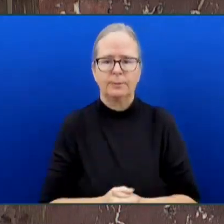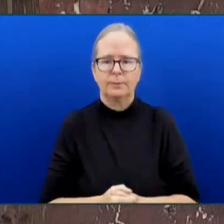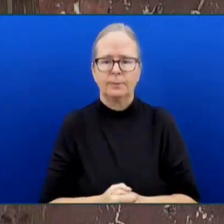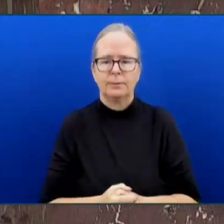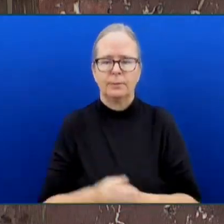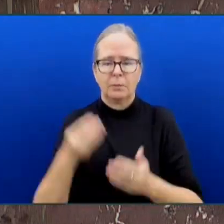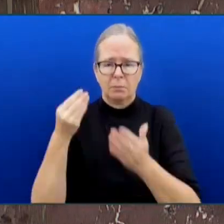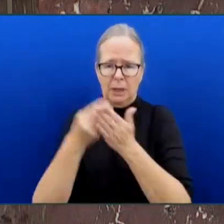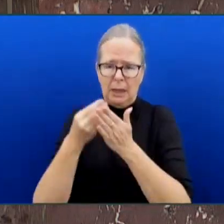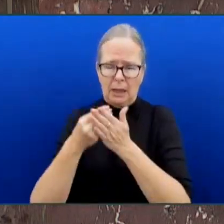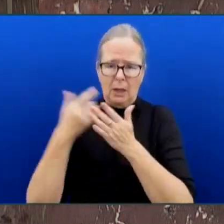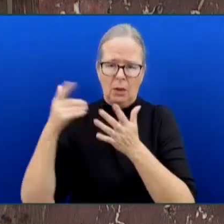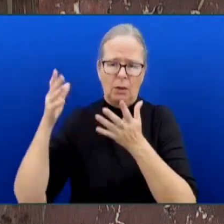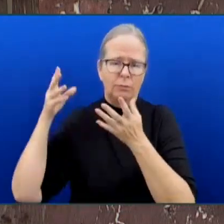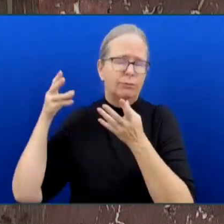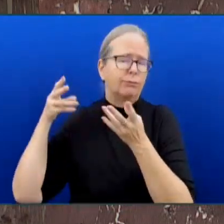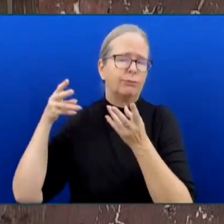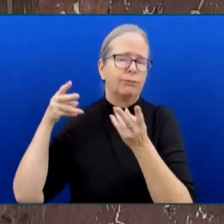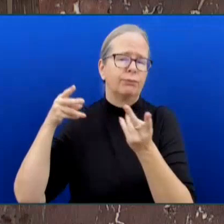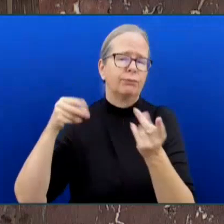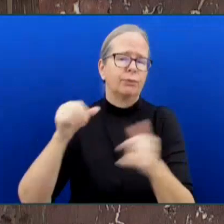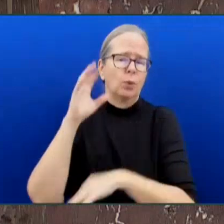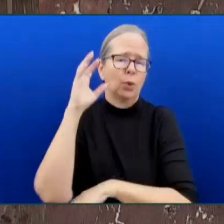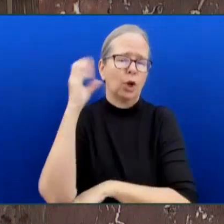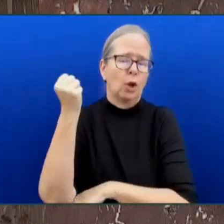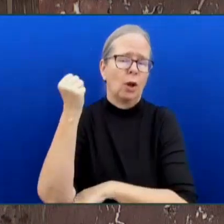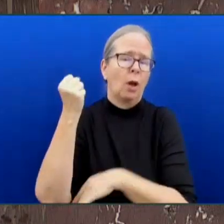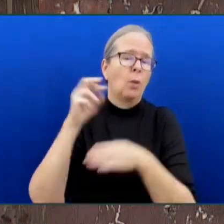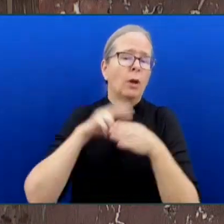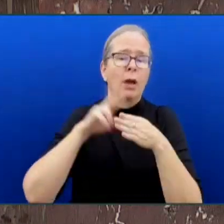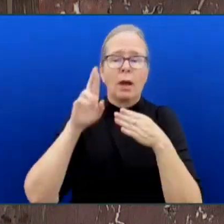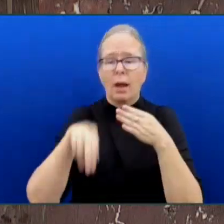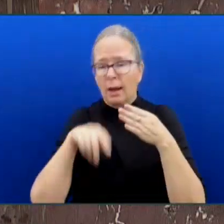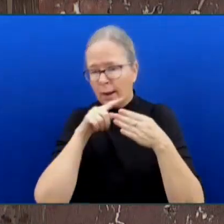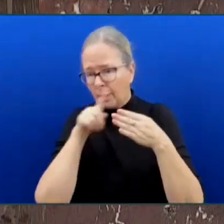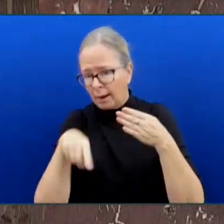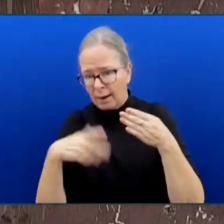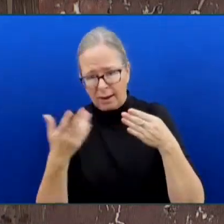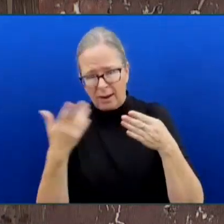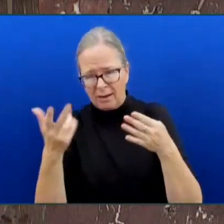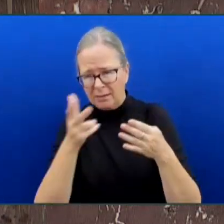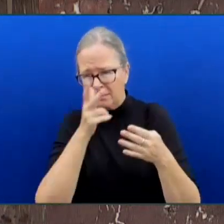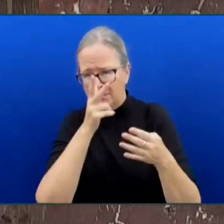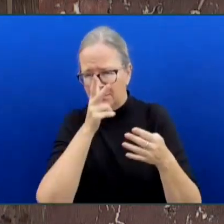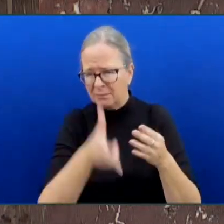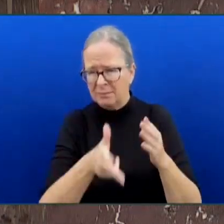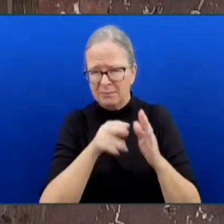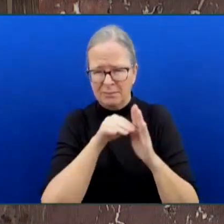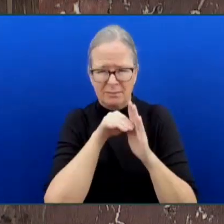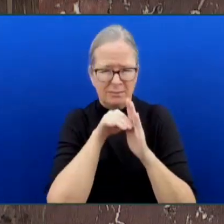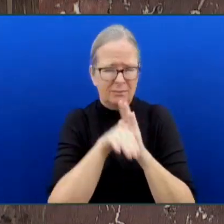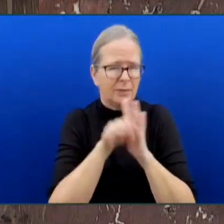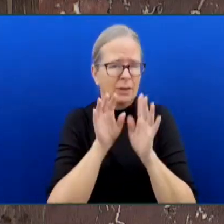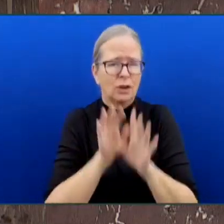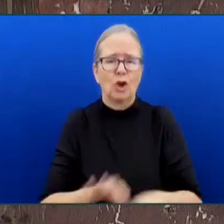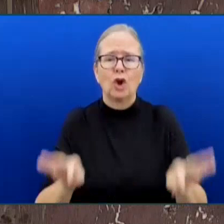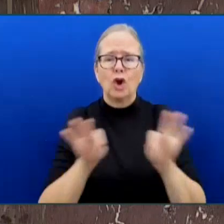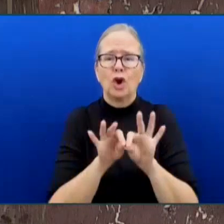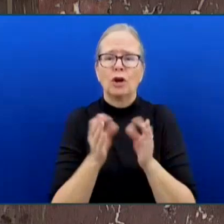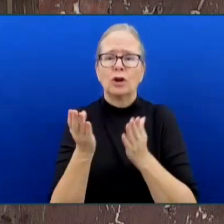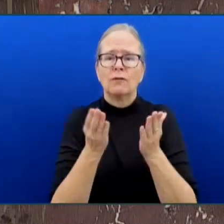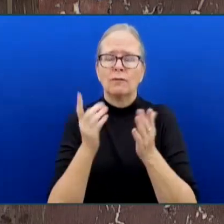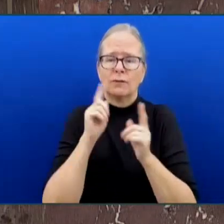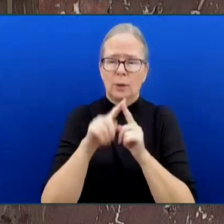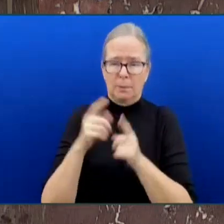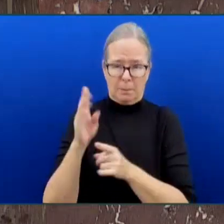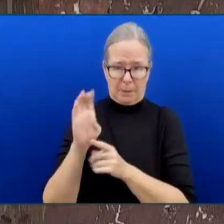record low results from the NDP, especially in critical services like BC Ferries. Stories abound of 9 or